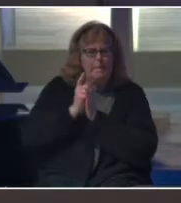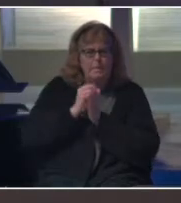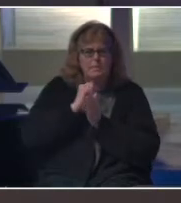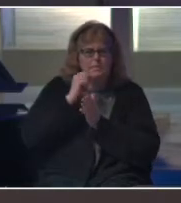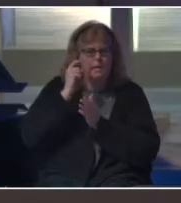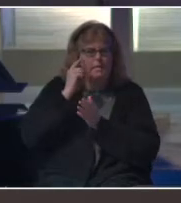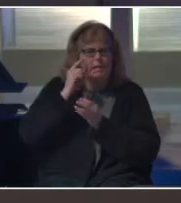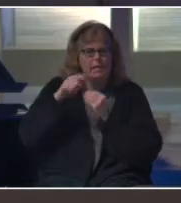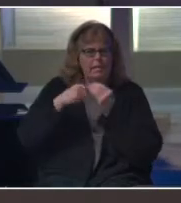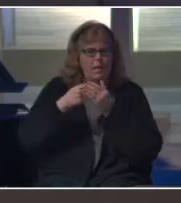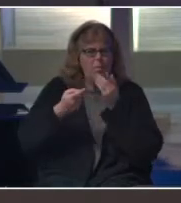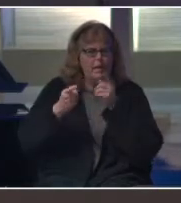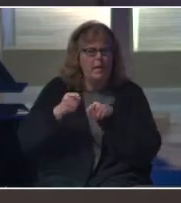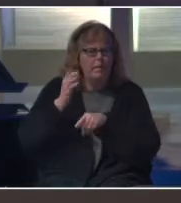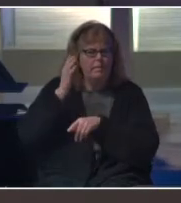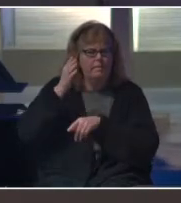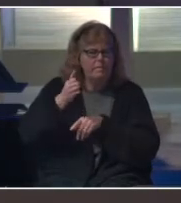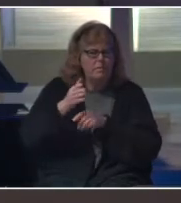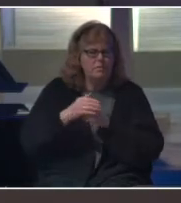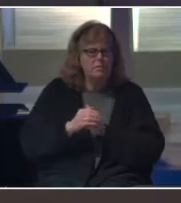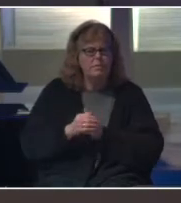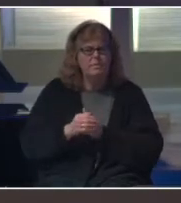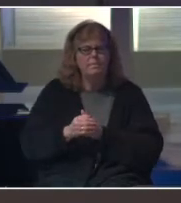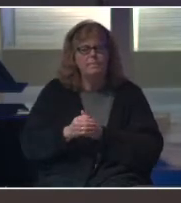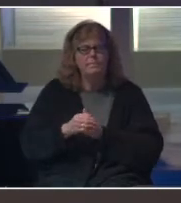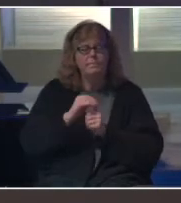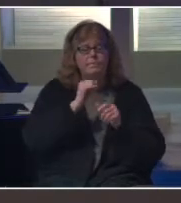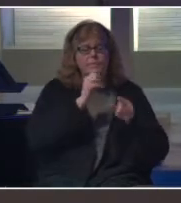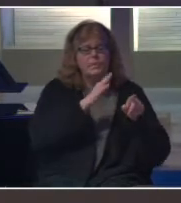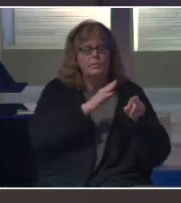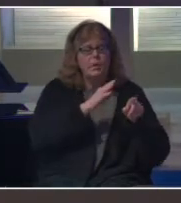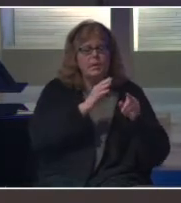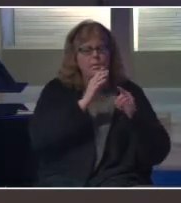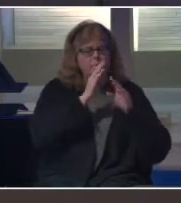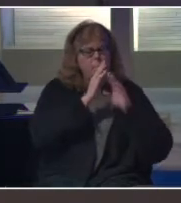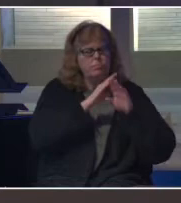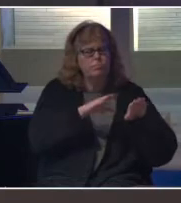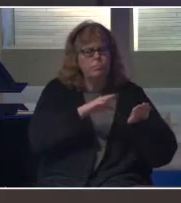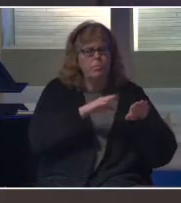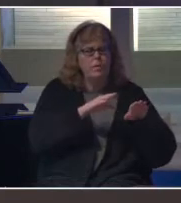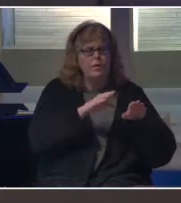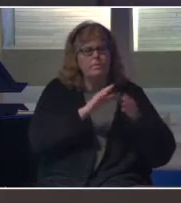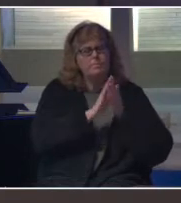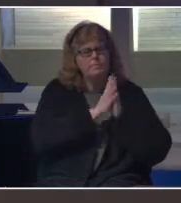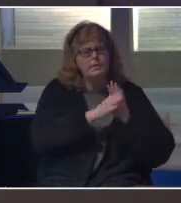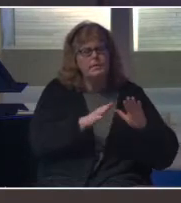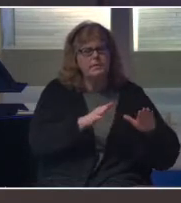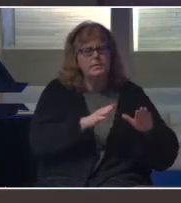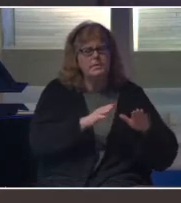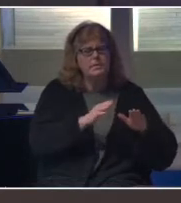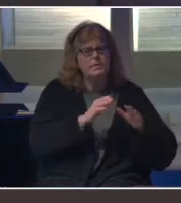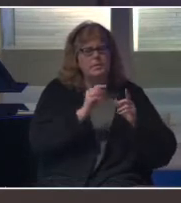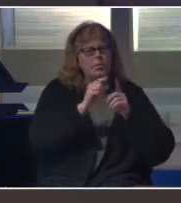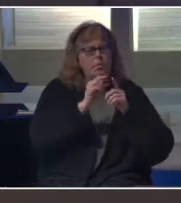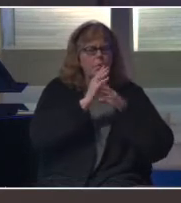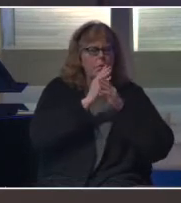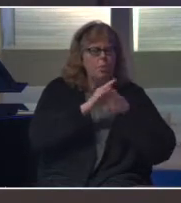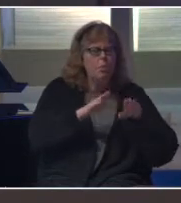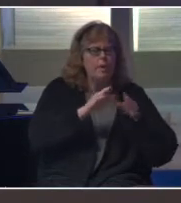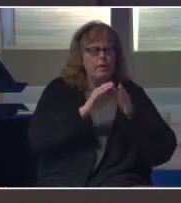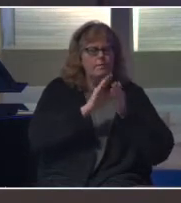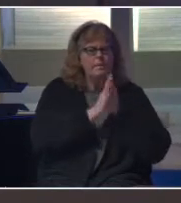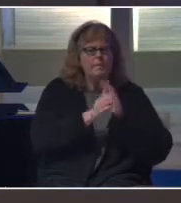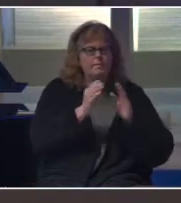to the consequences of the future. And Jacob was a quiet man or peaceful man. That word quiet or peaceful is